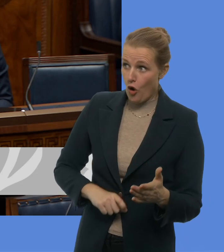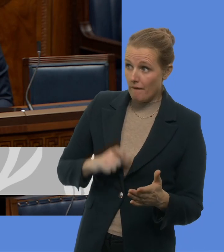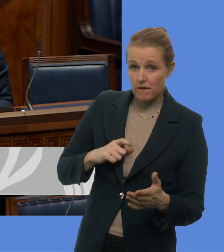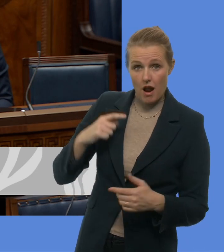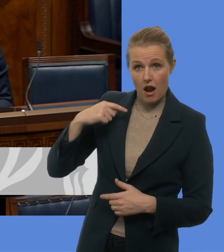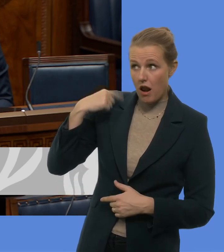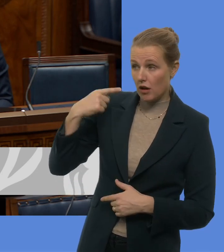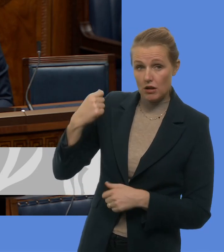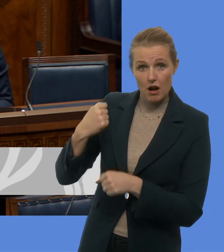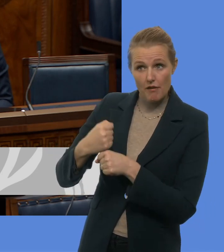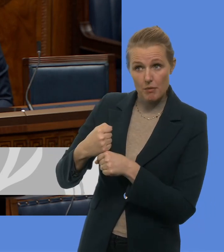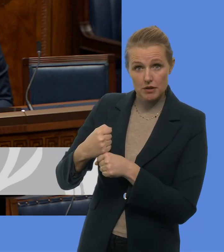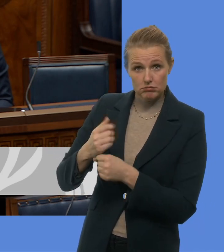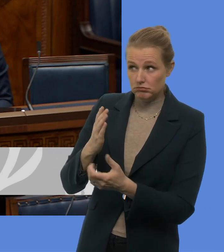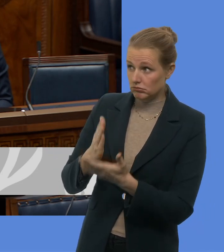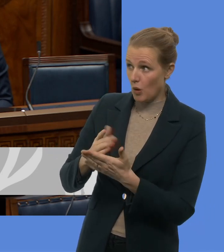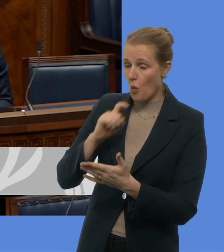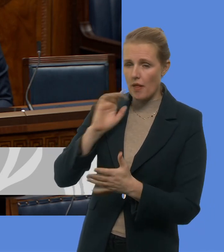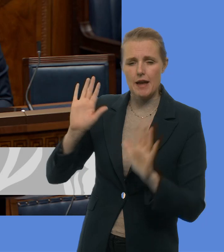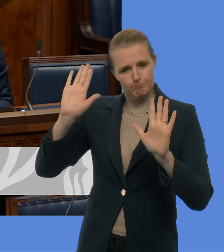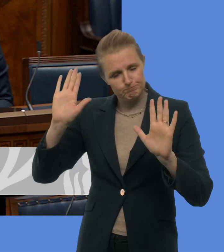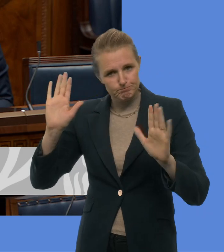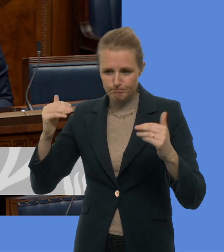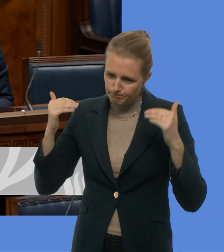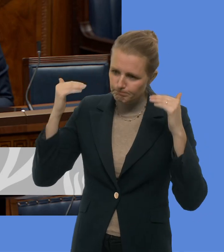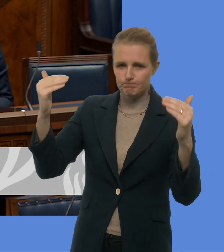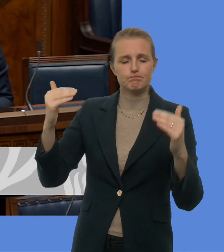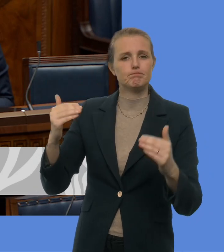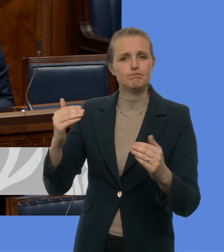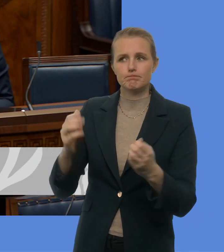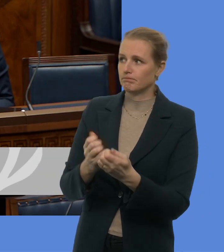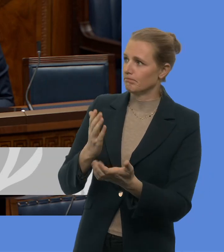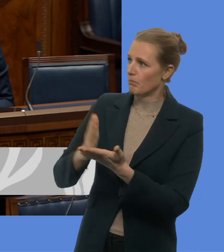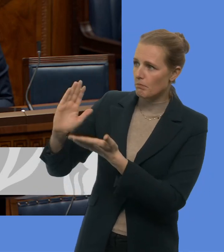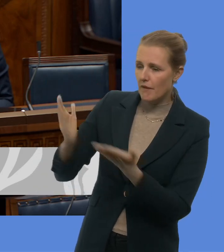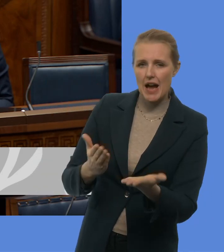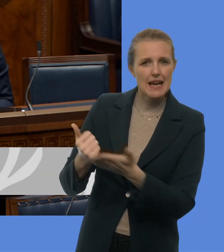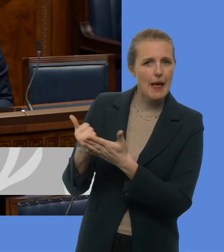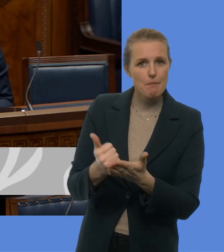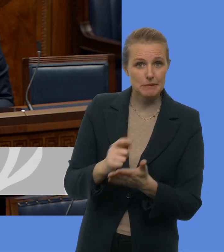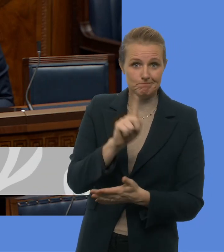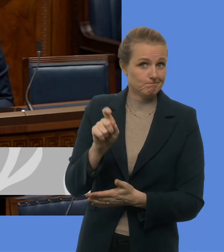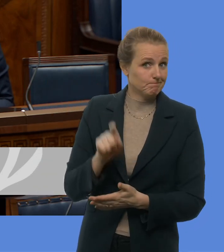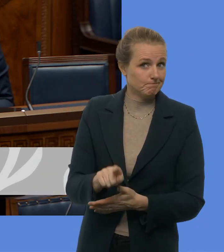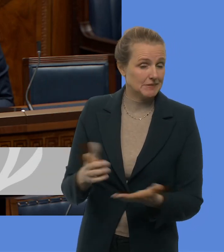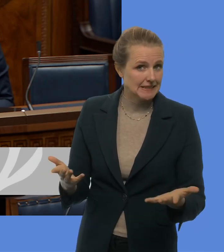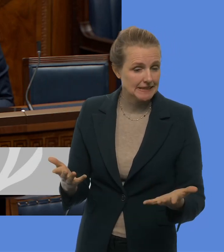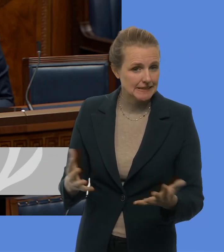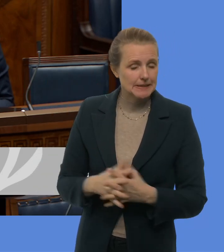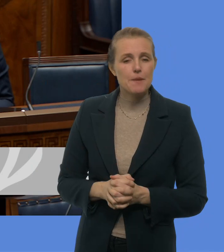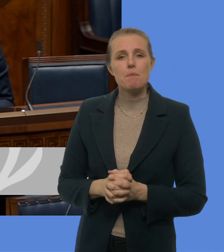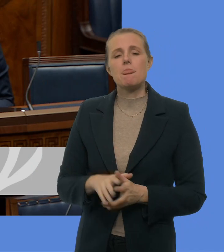London is going to step up to the mark and provide any help. So we have, for